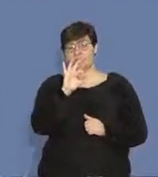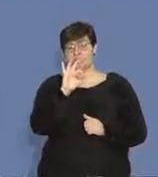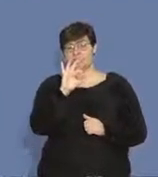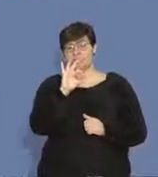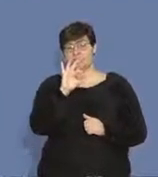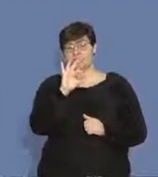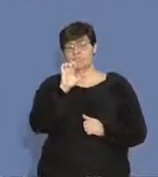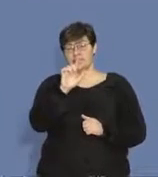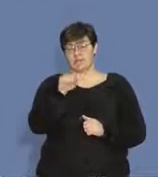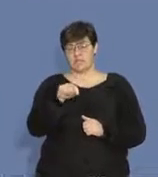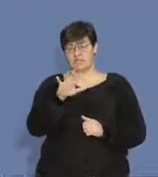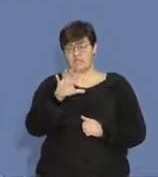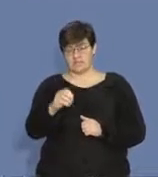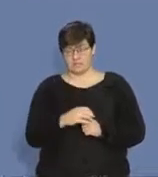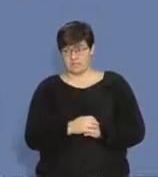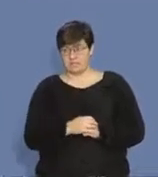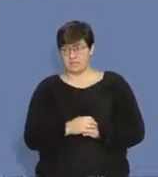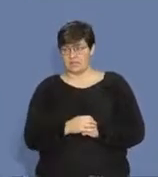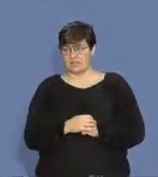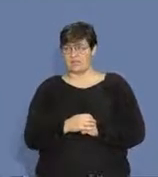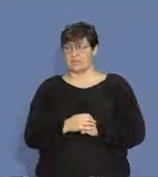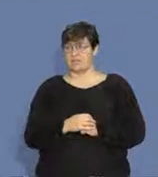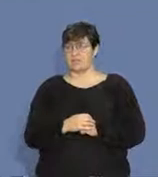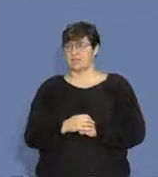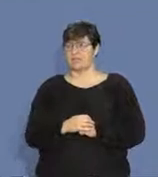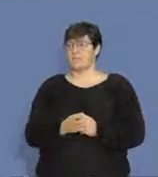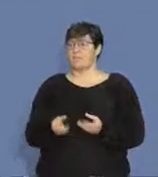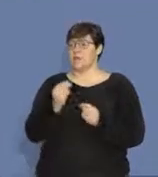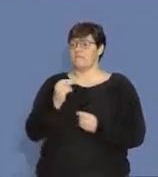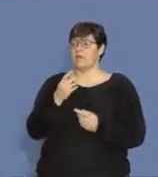times 15 divided by 115. We're going to get a figure of